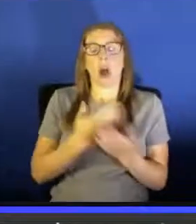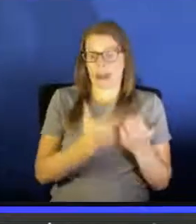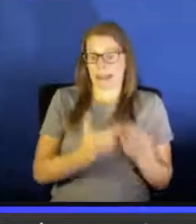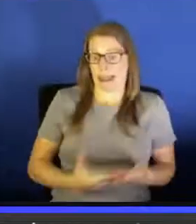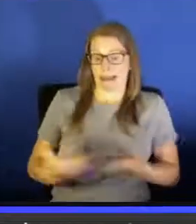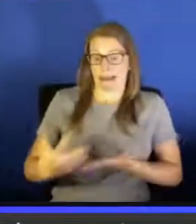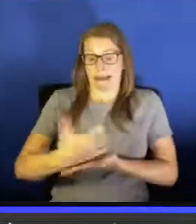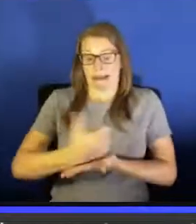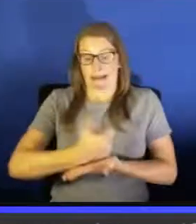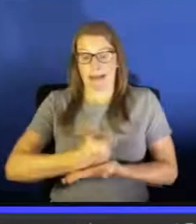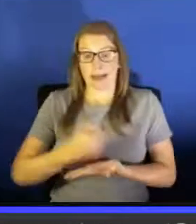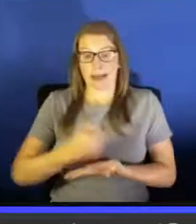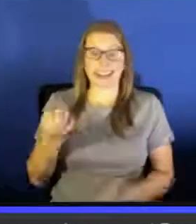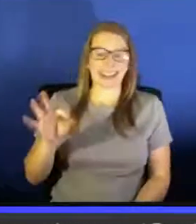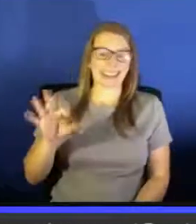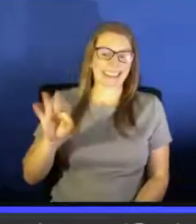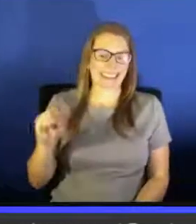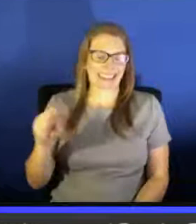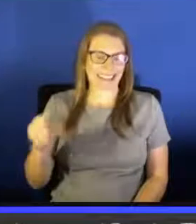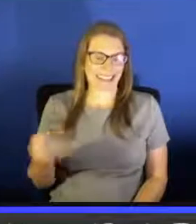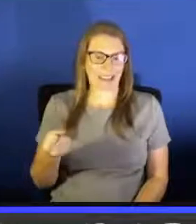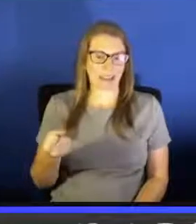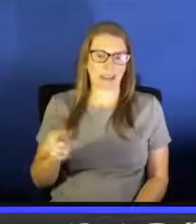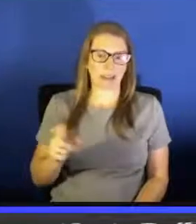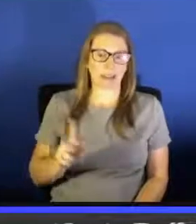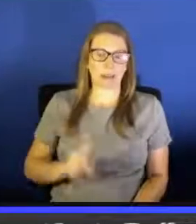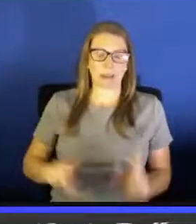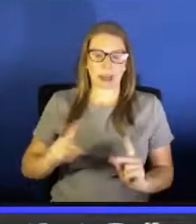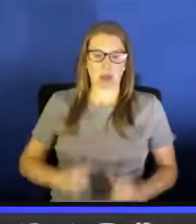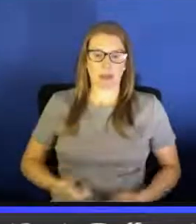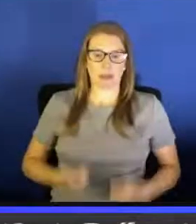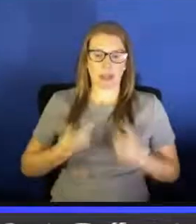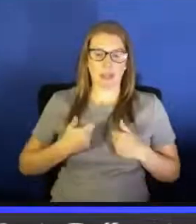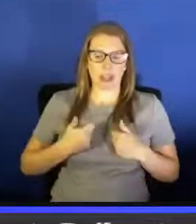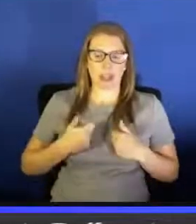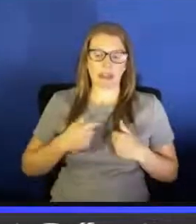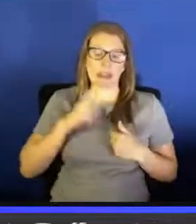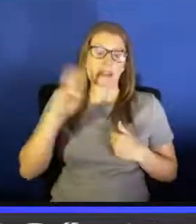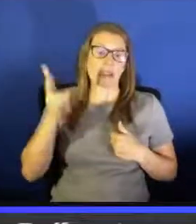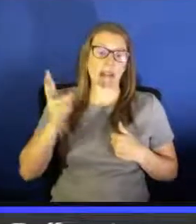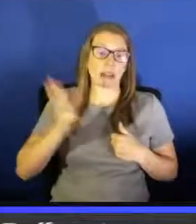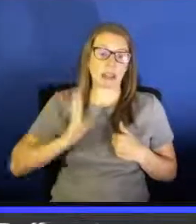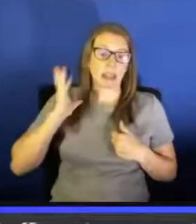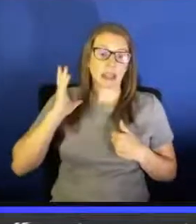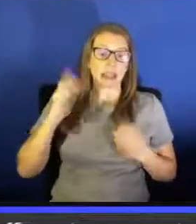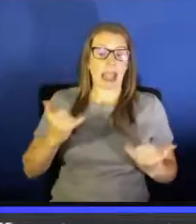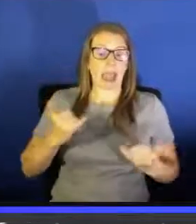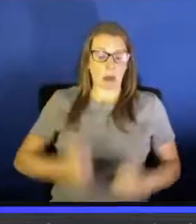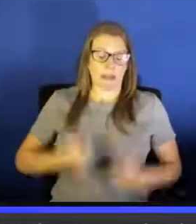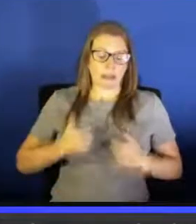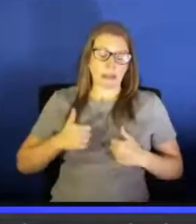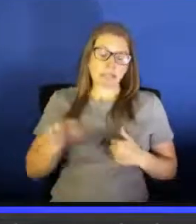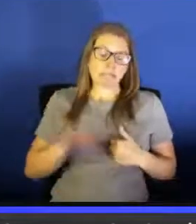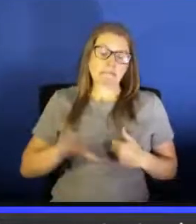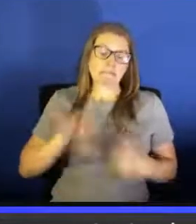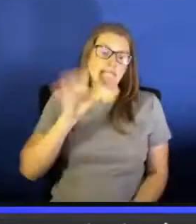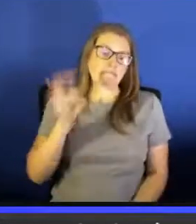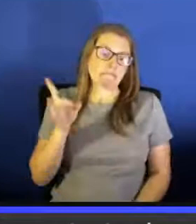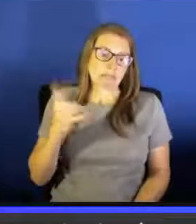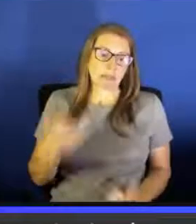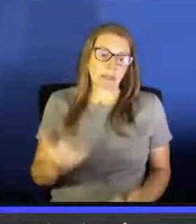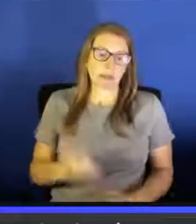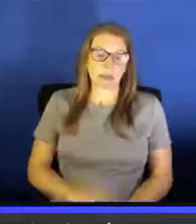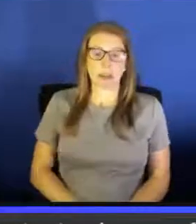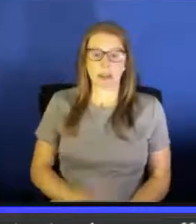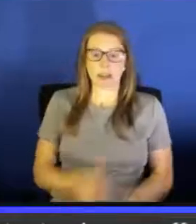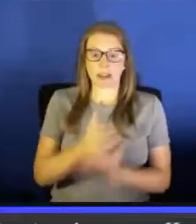the 90s when people were living to about 70 now. Now we're living to about 80. So, some of these guidelines were